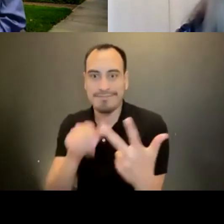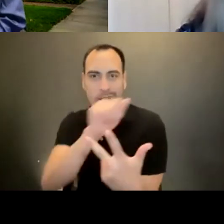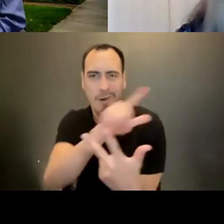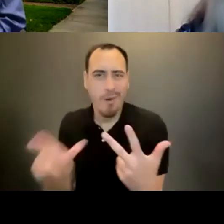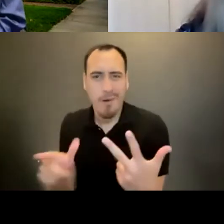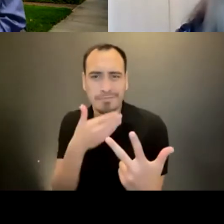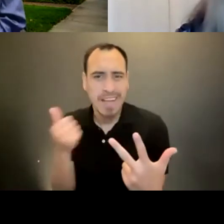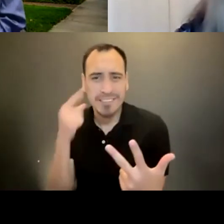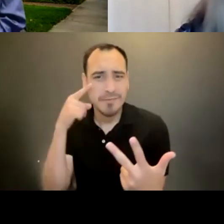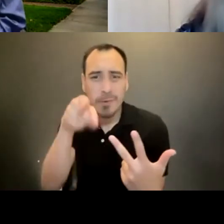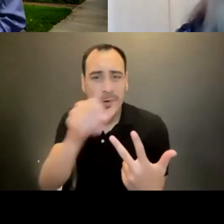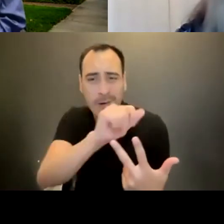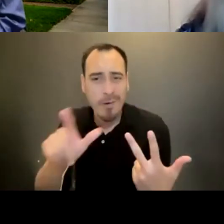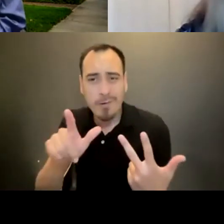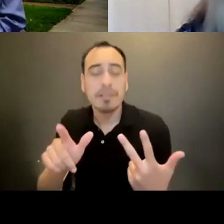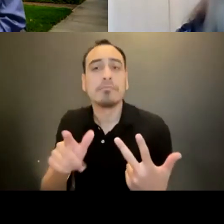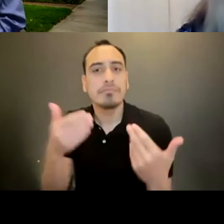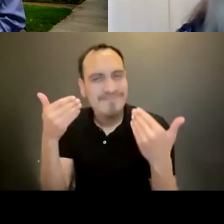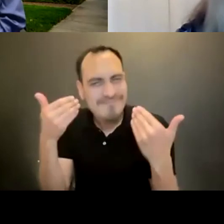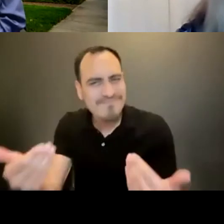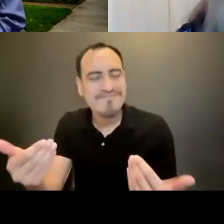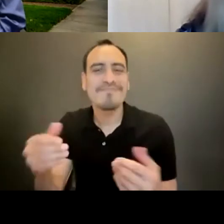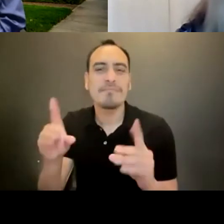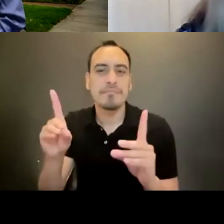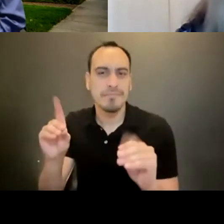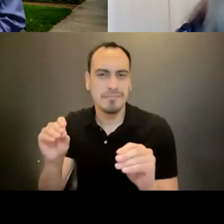that you make your appointment.